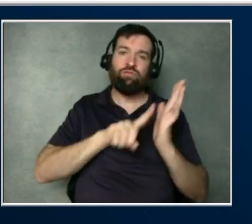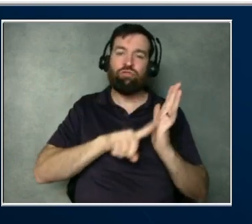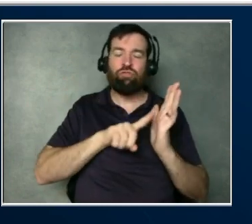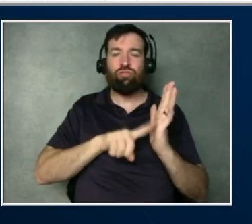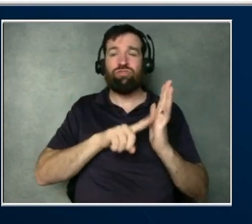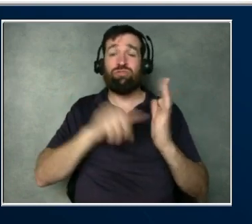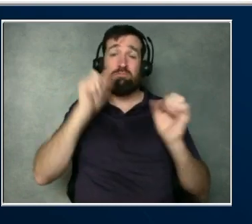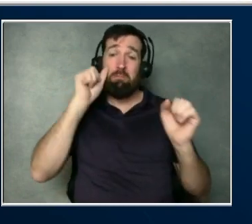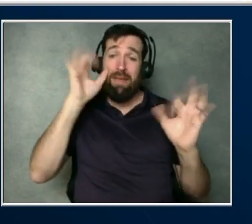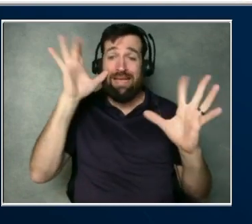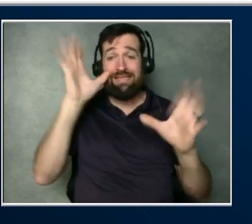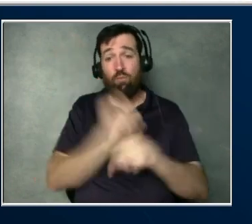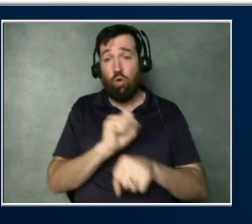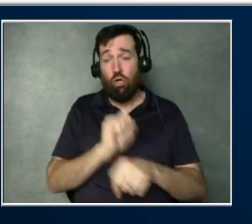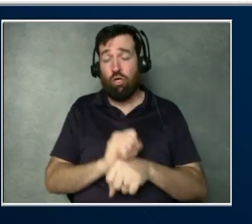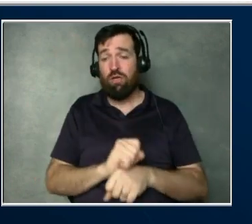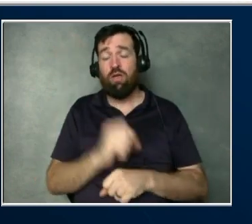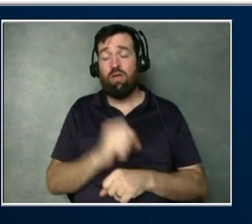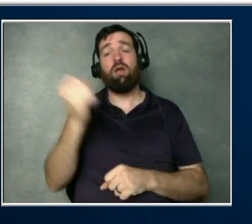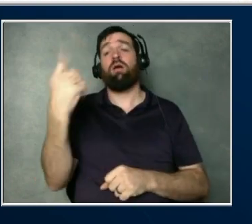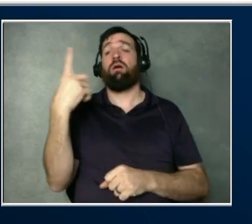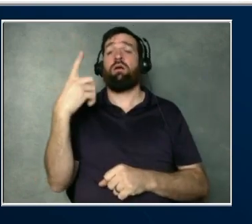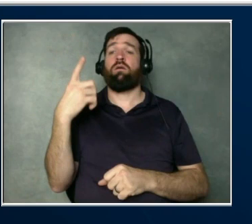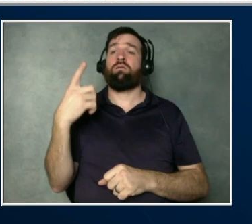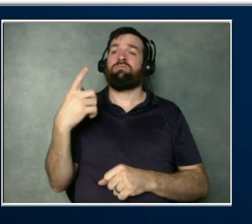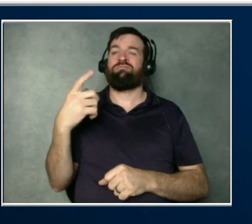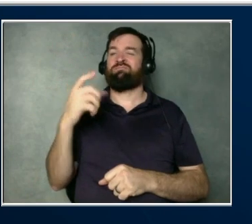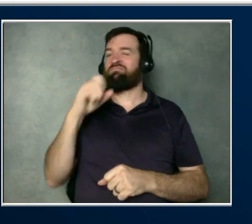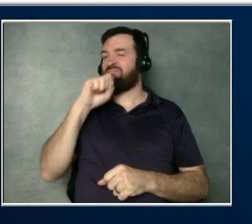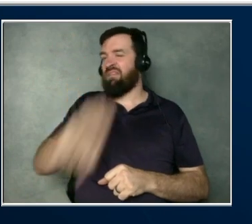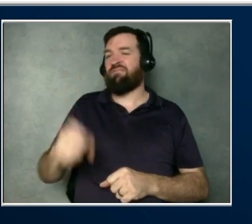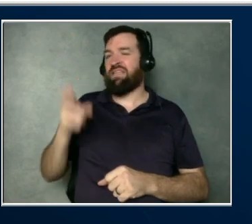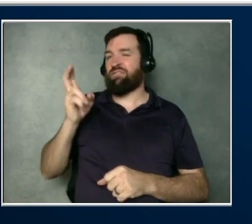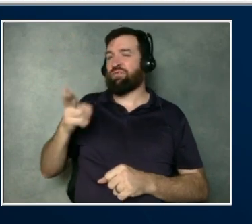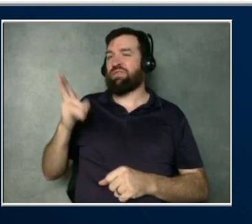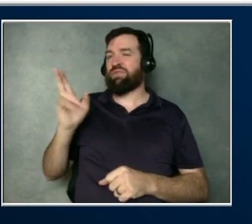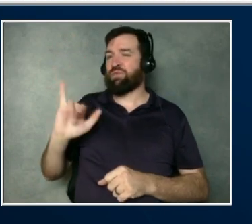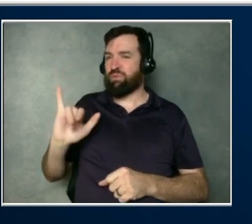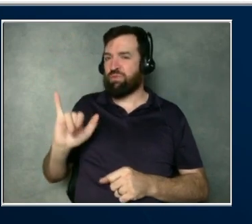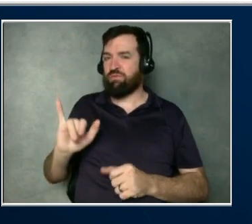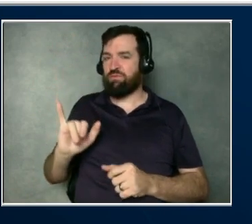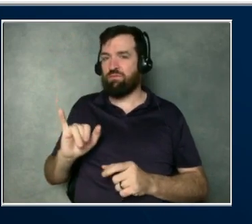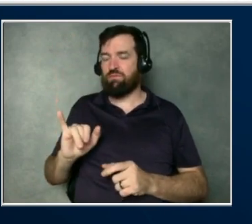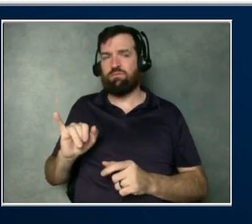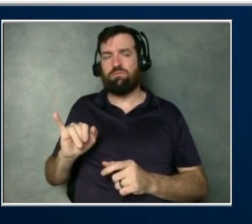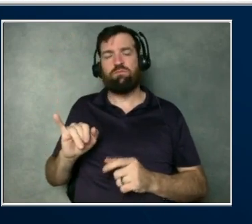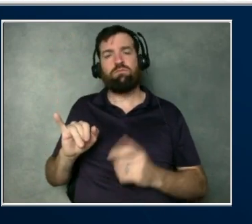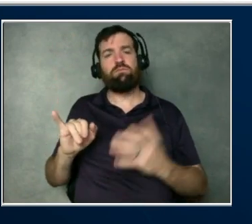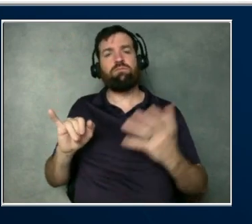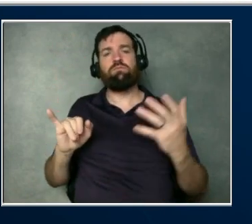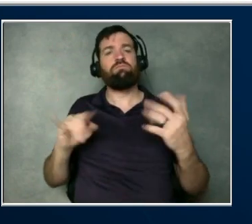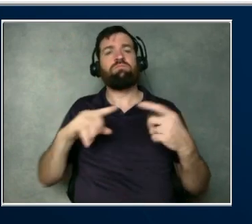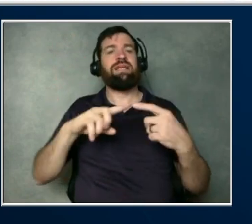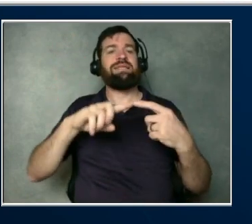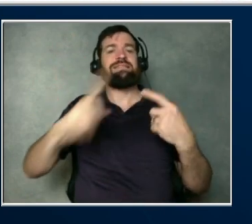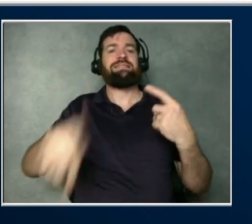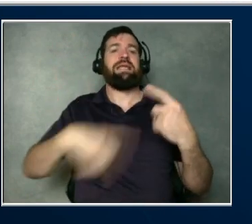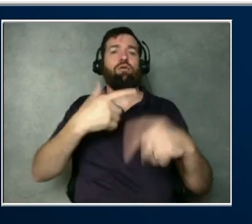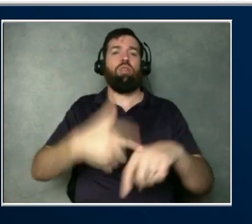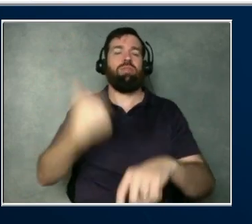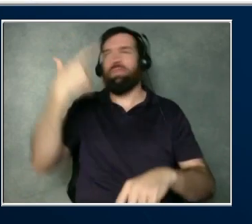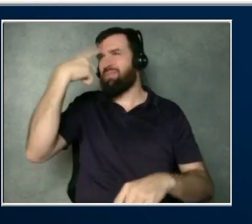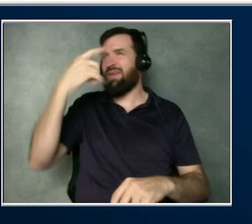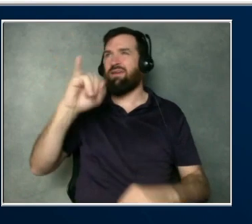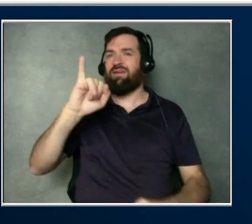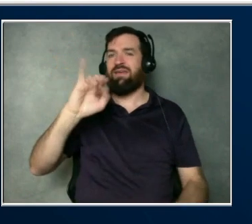work. I also understand you're a bit of a lover of history. Is the cycle length for a pandemic, I just think about influenza, is the cycle length for